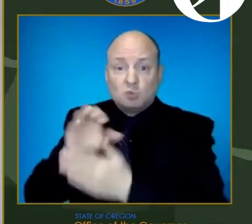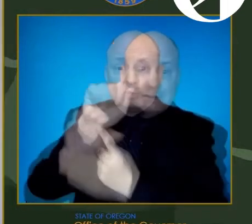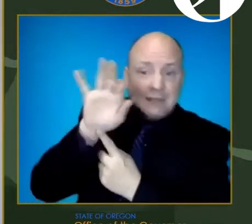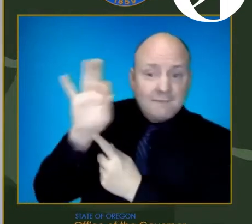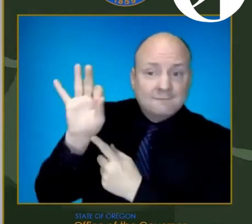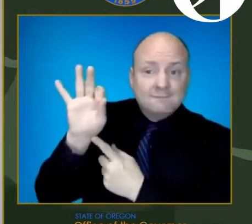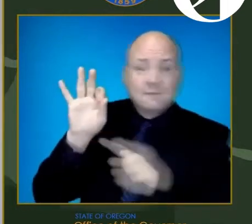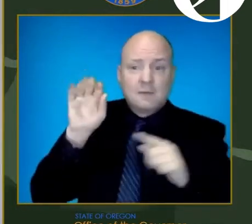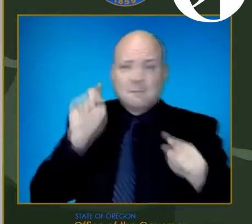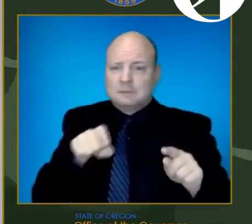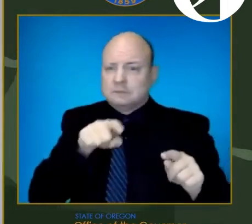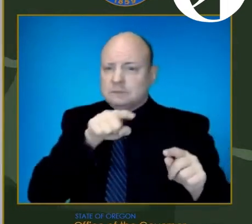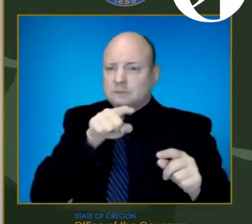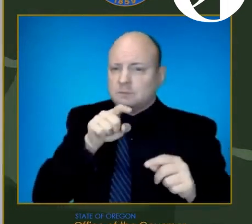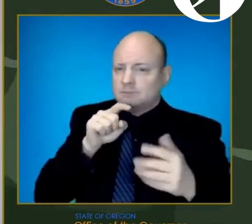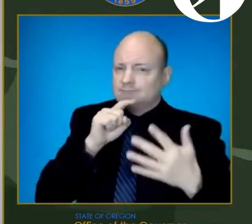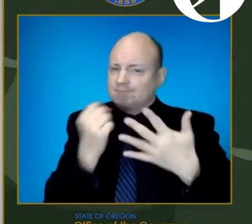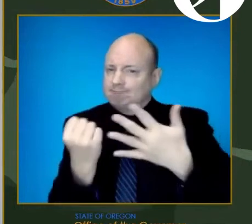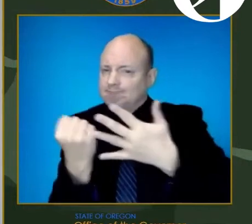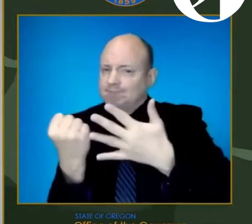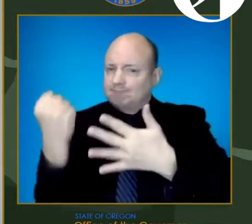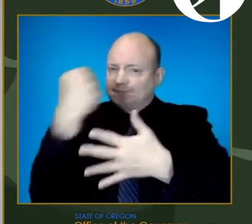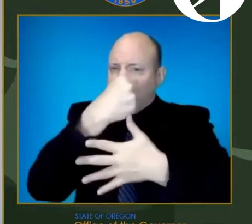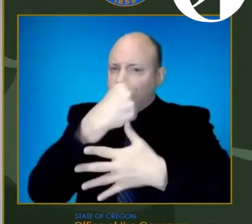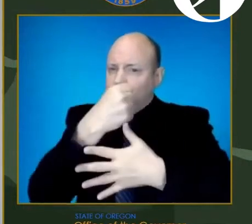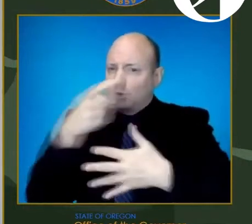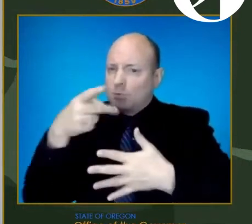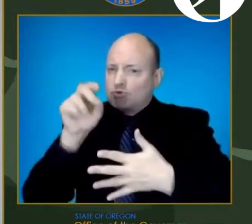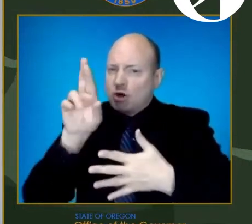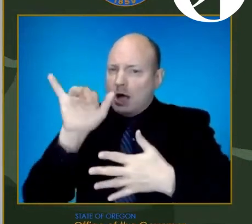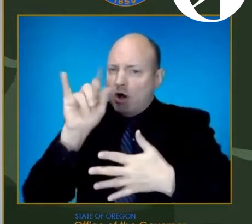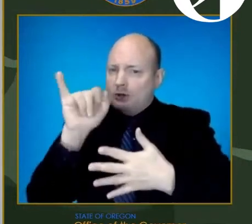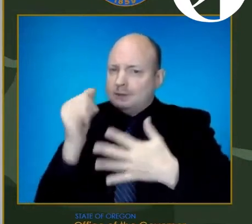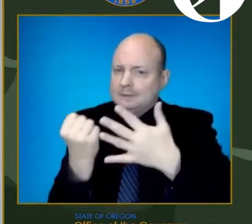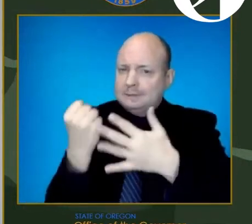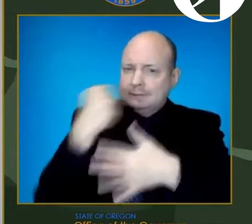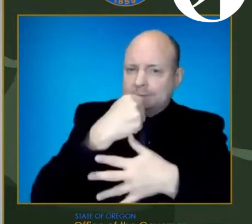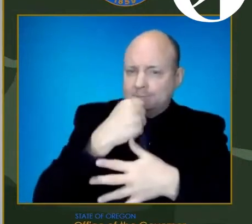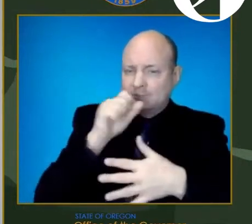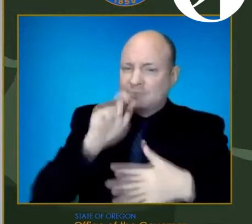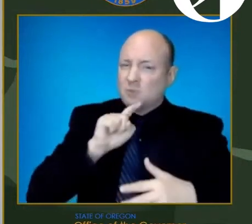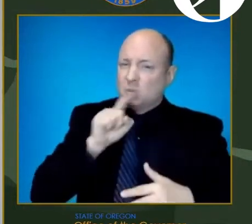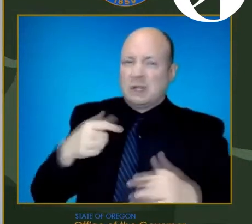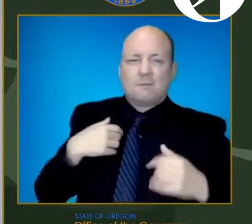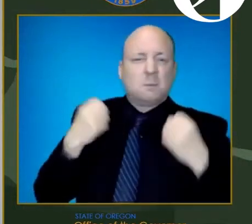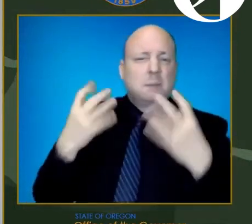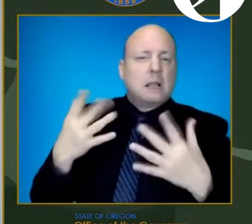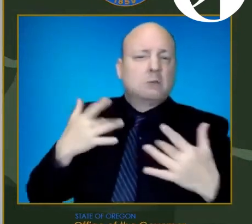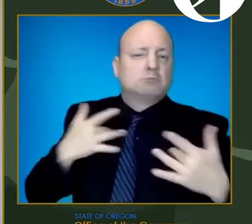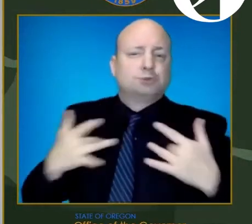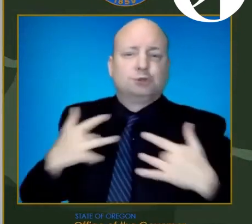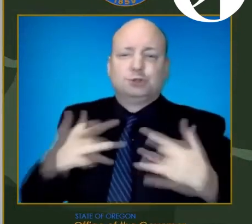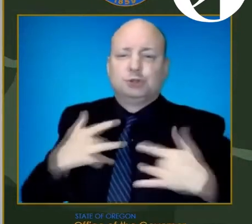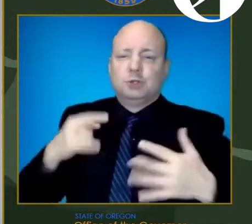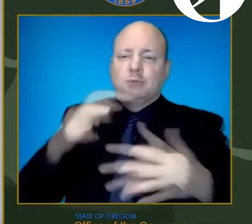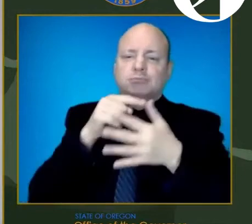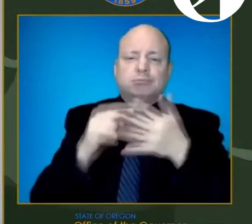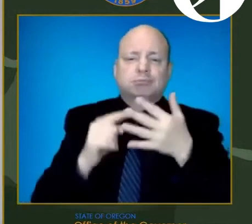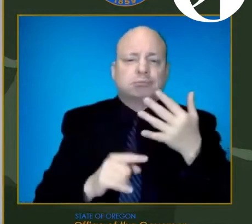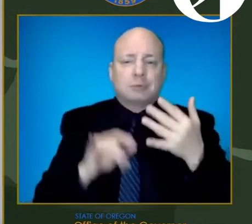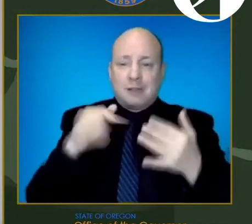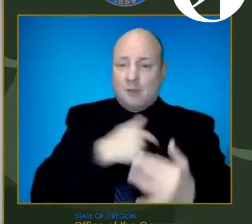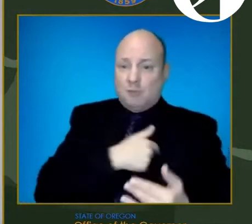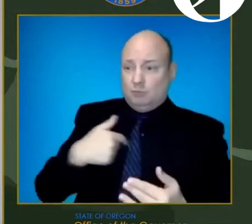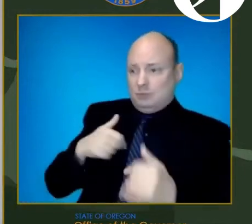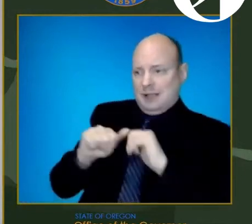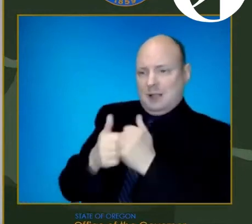has just got to be a priority. And I appreciate that you're doing that because, they're taking care of our kids. They're providing support for our kiddos that come to school